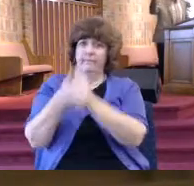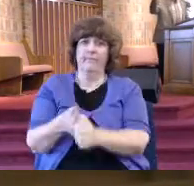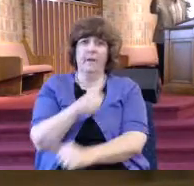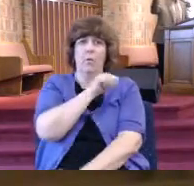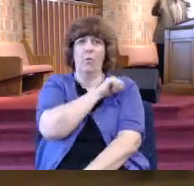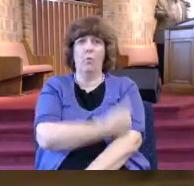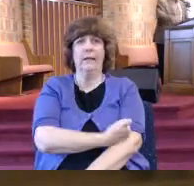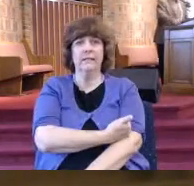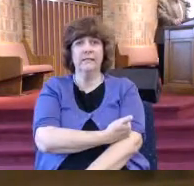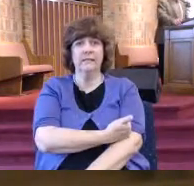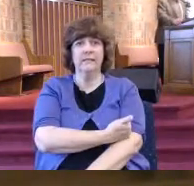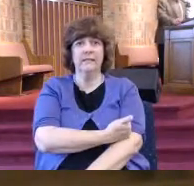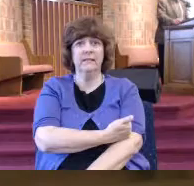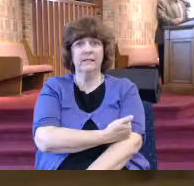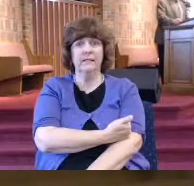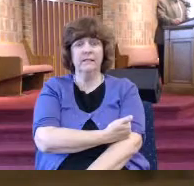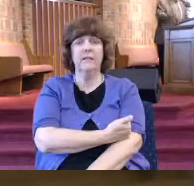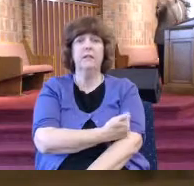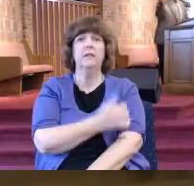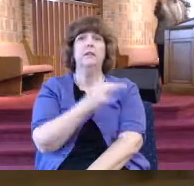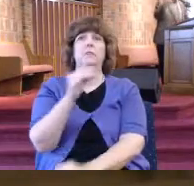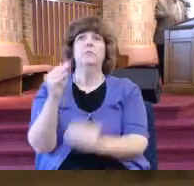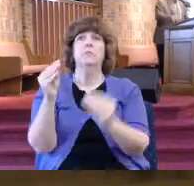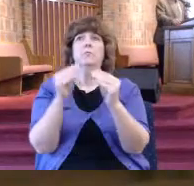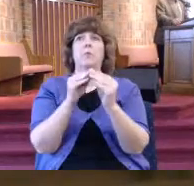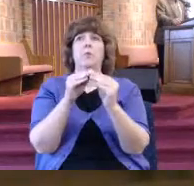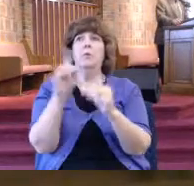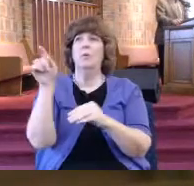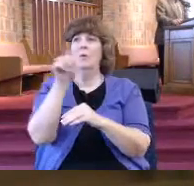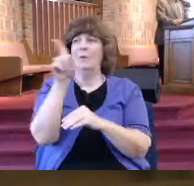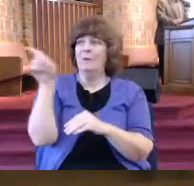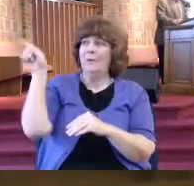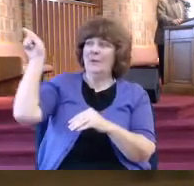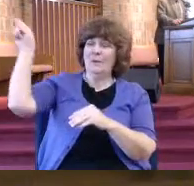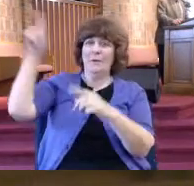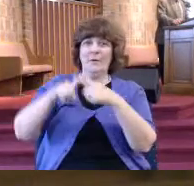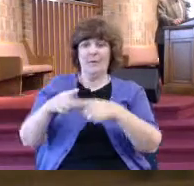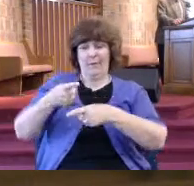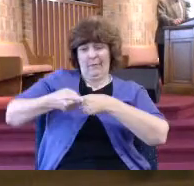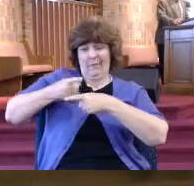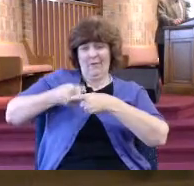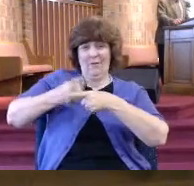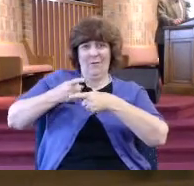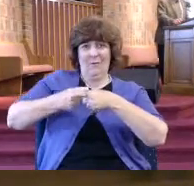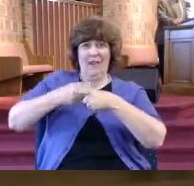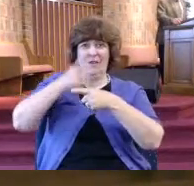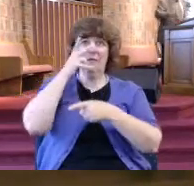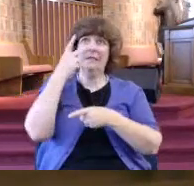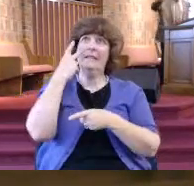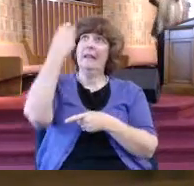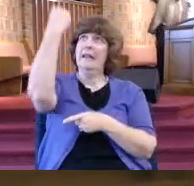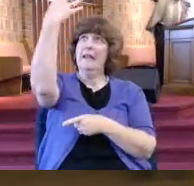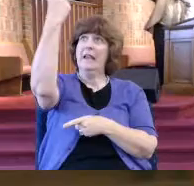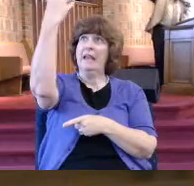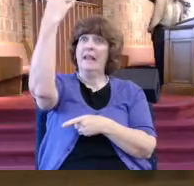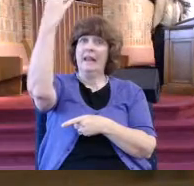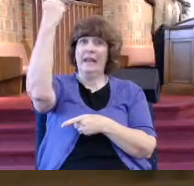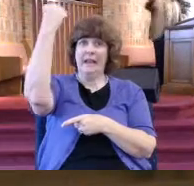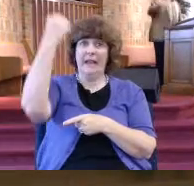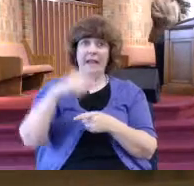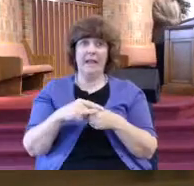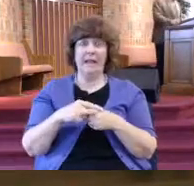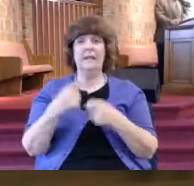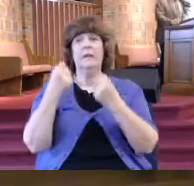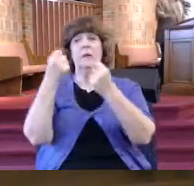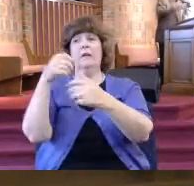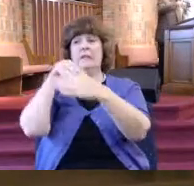farther down, if you go into what we call the four-way, you're also going to find some flashing lights. Drive on into